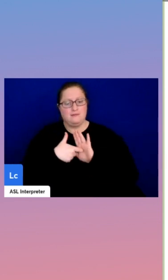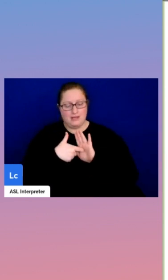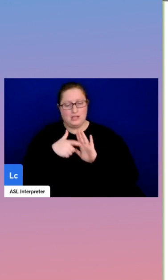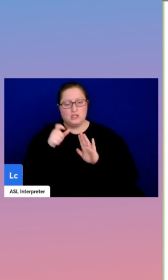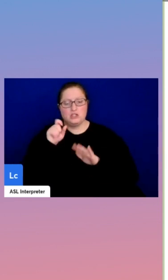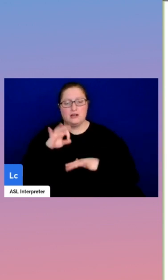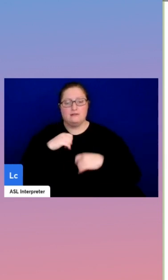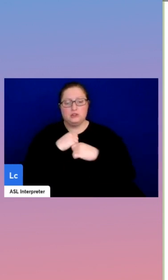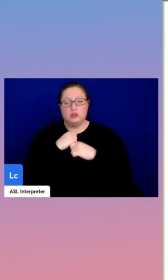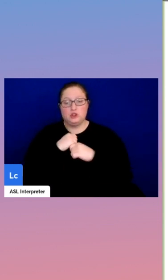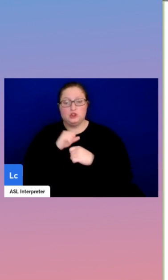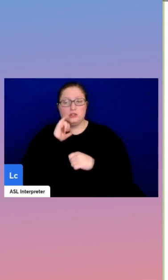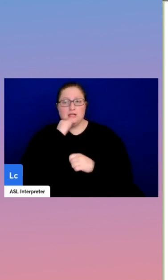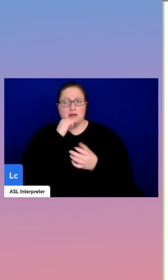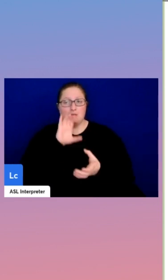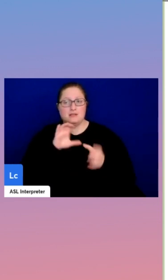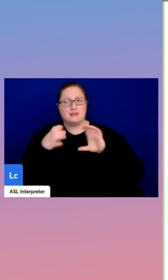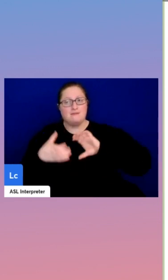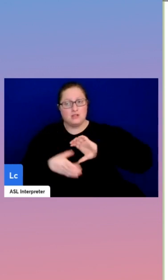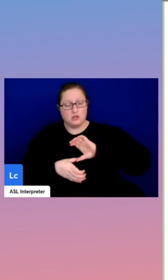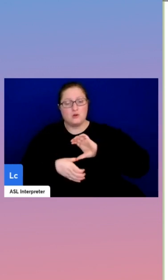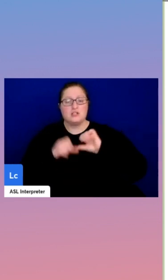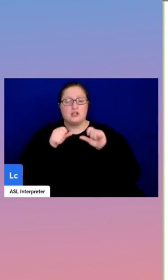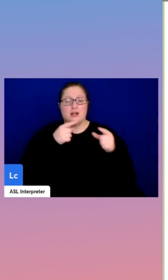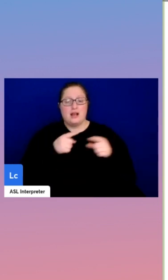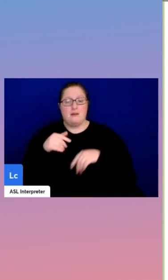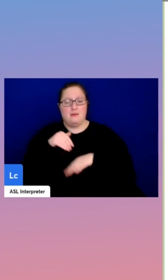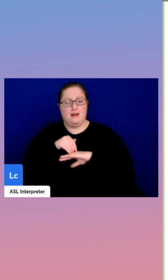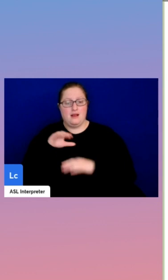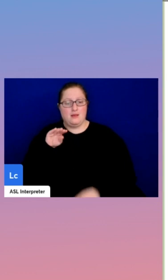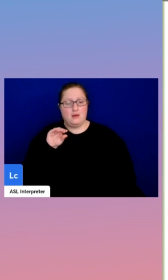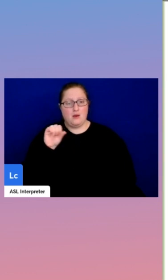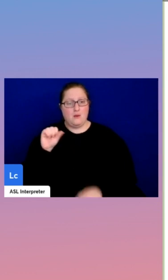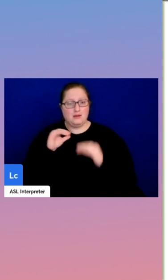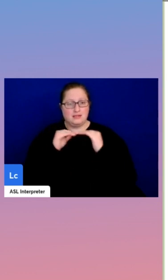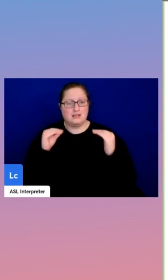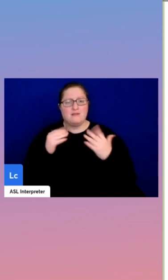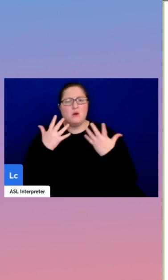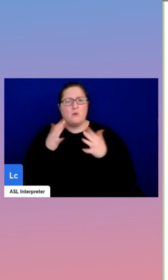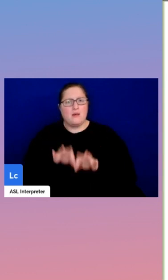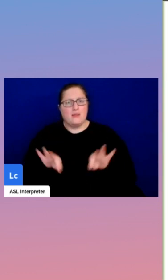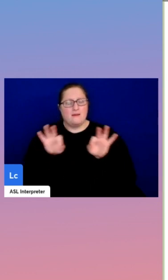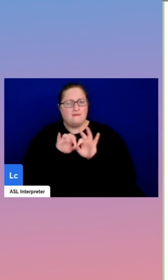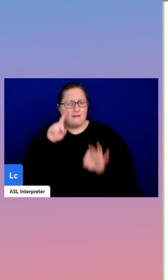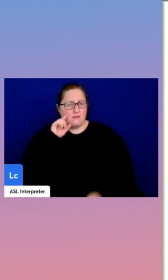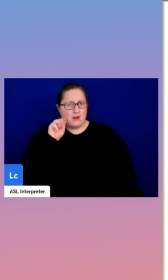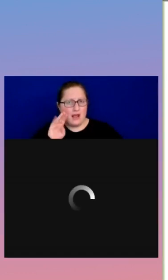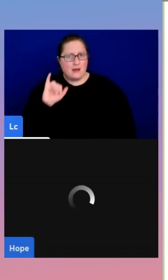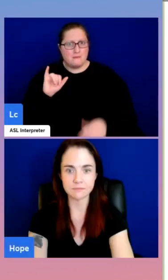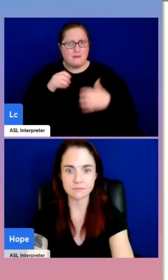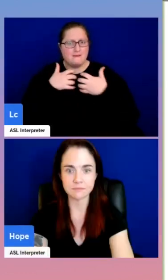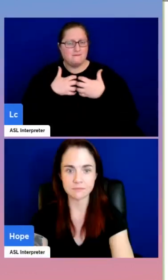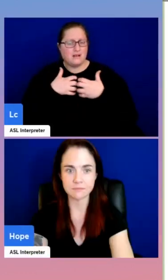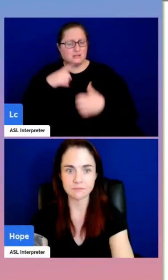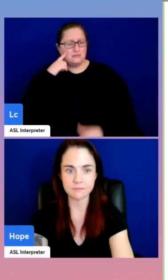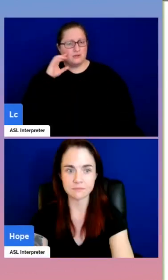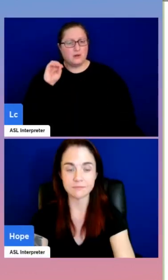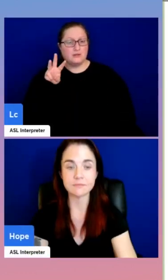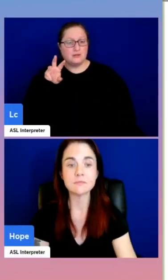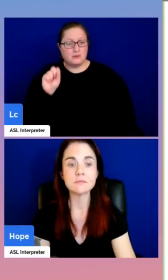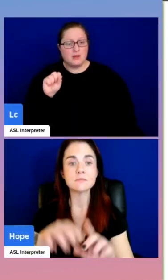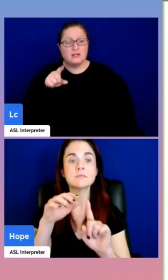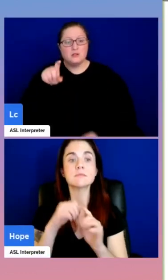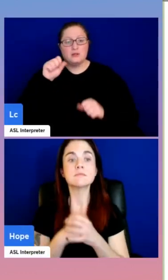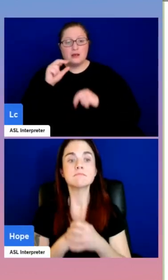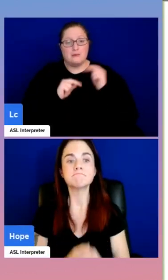security misconfigurations that might happen at the OS level. So what's the value proposition of the AMI factory on AWS? So you can